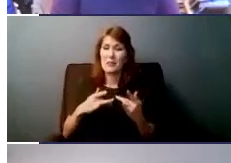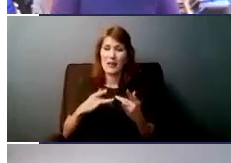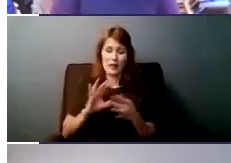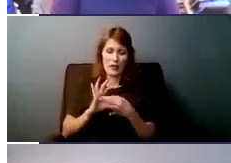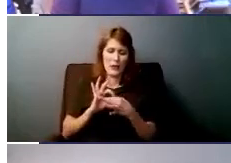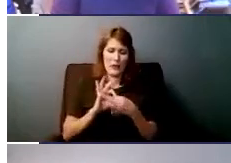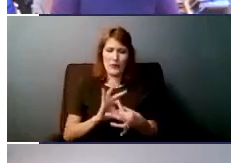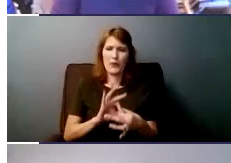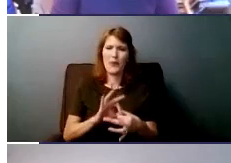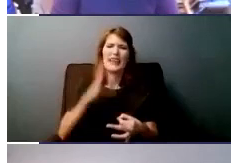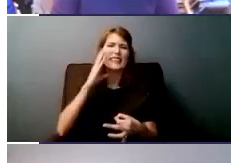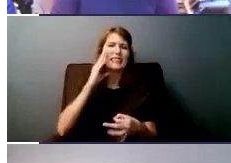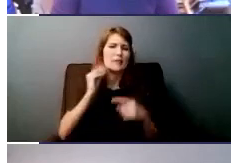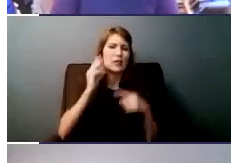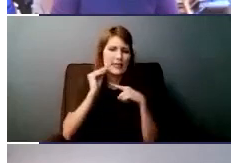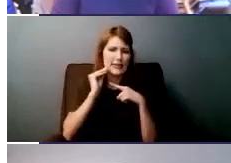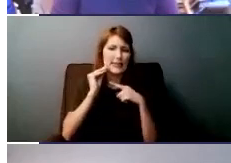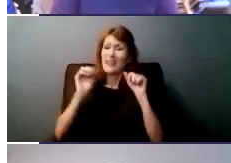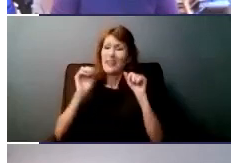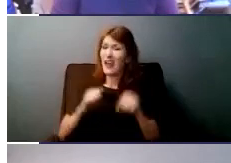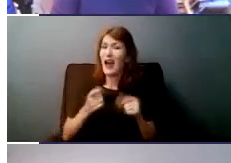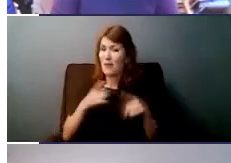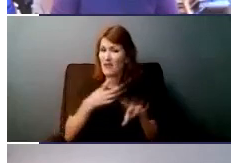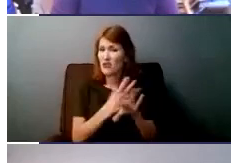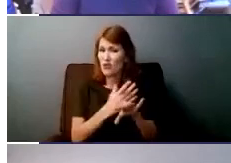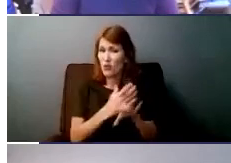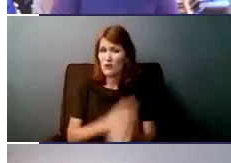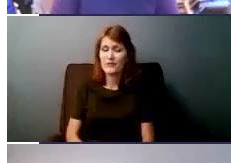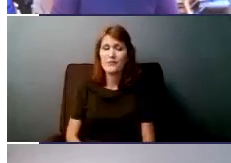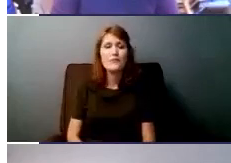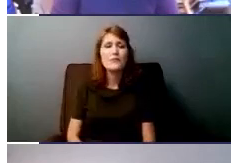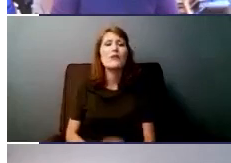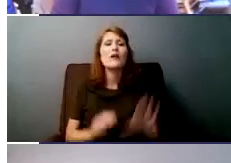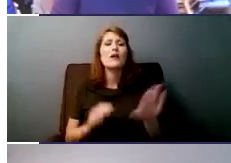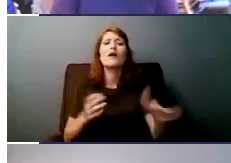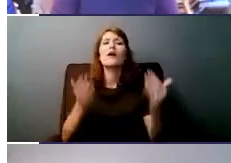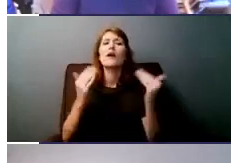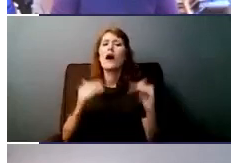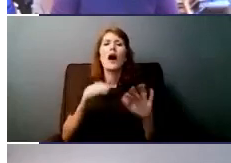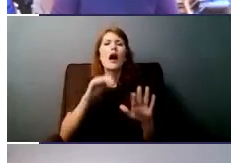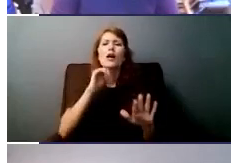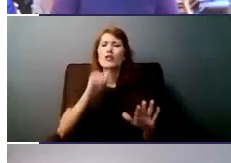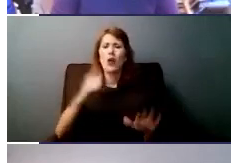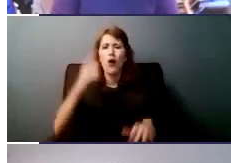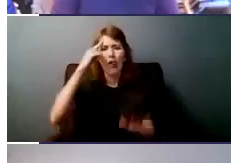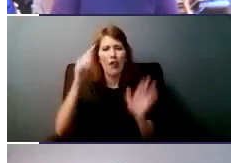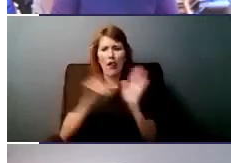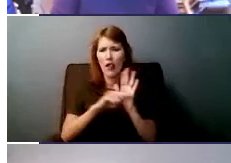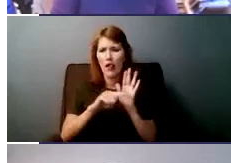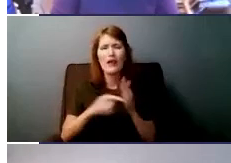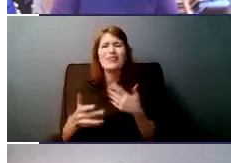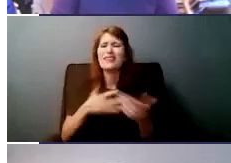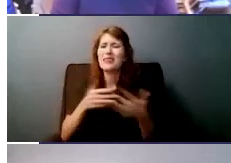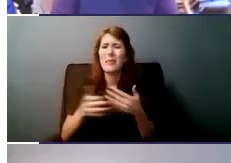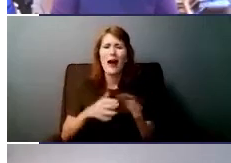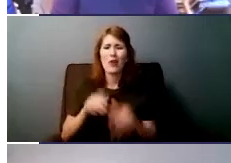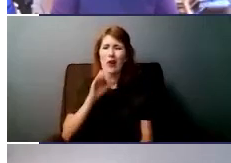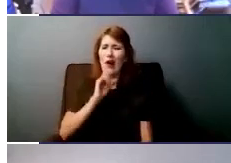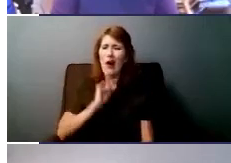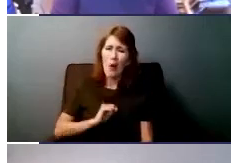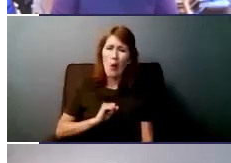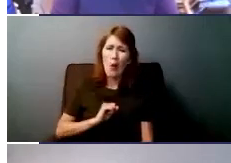and experiences can be virtual. Next, don't be negative. It doesn't matter how old you are, how young you are, your